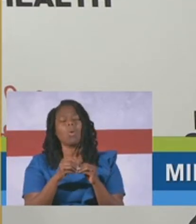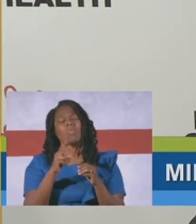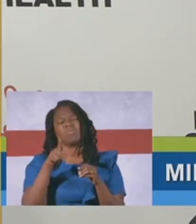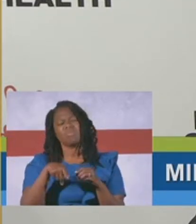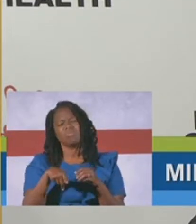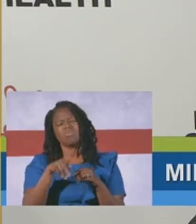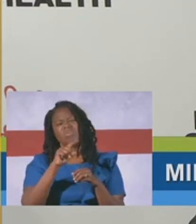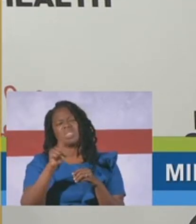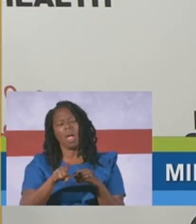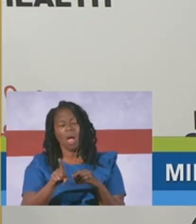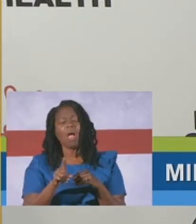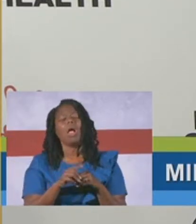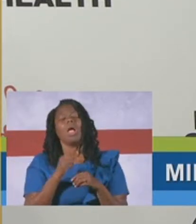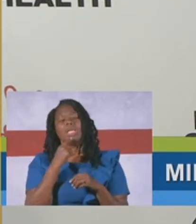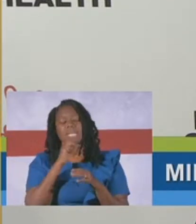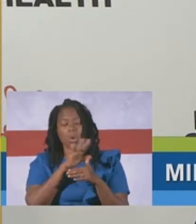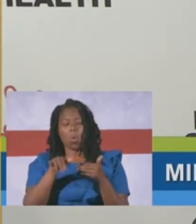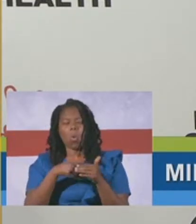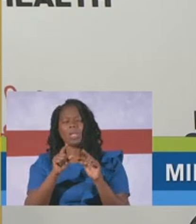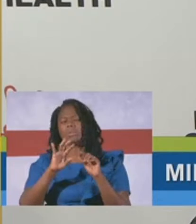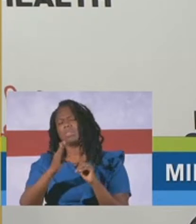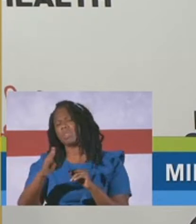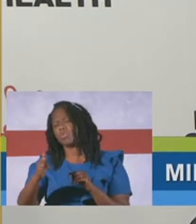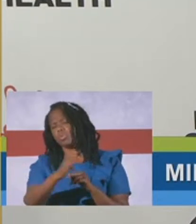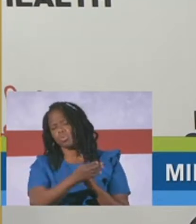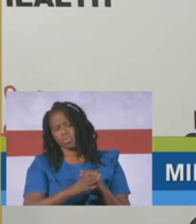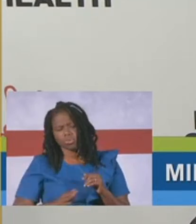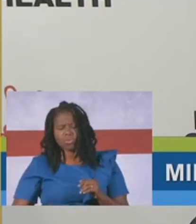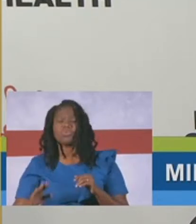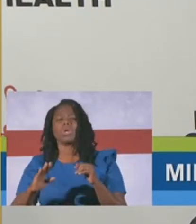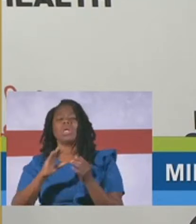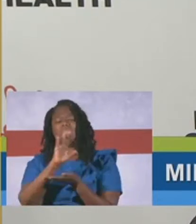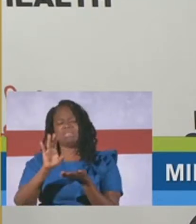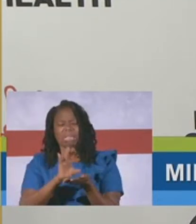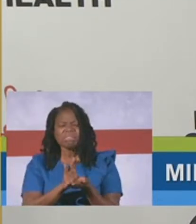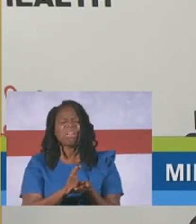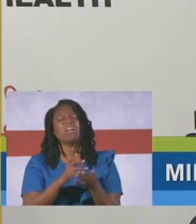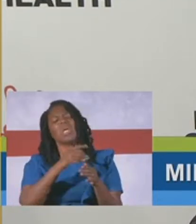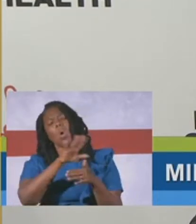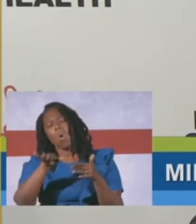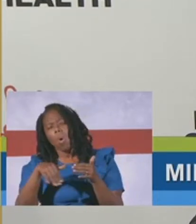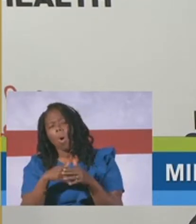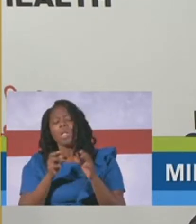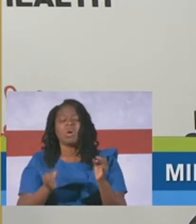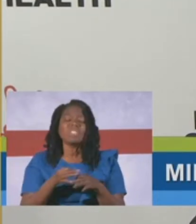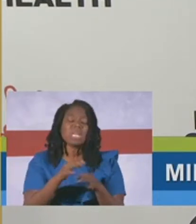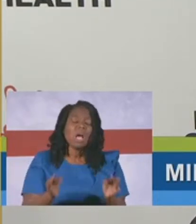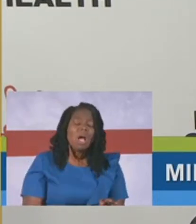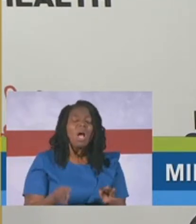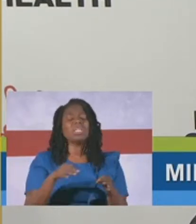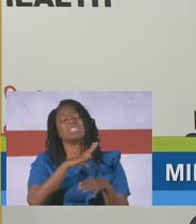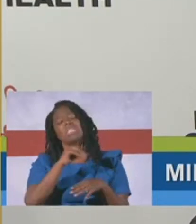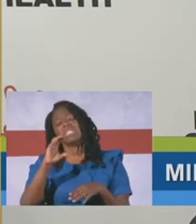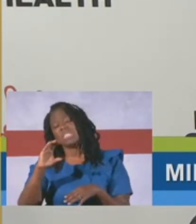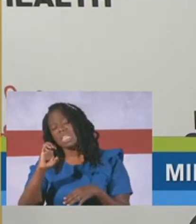centers have been alerted, all the county medical officers of health, all the